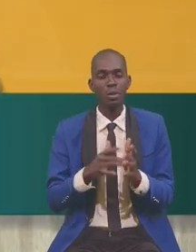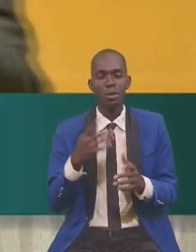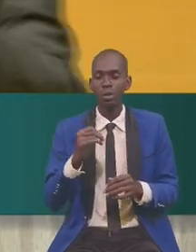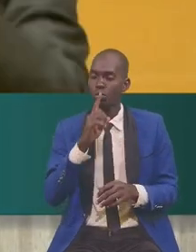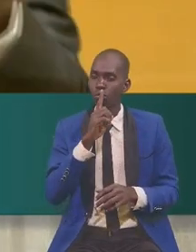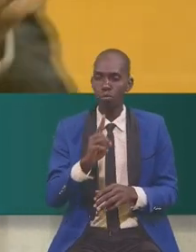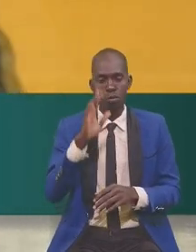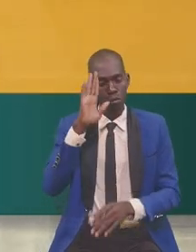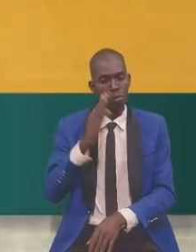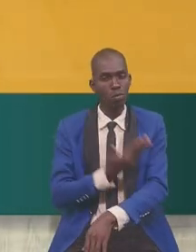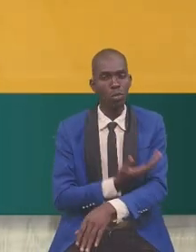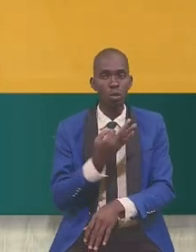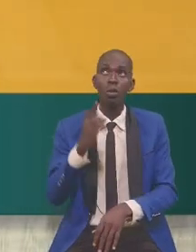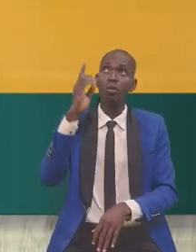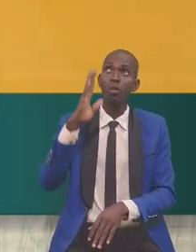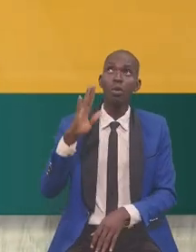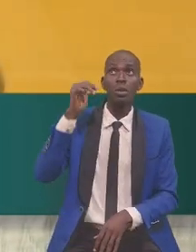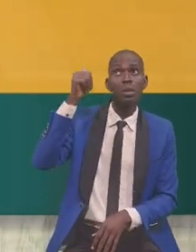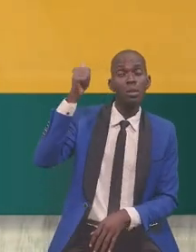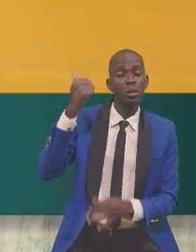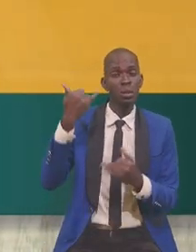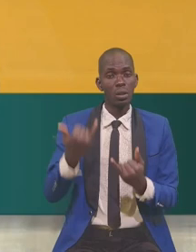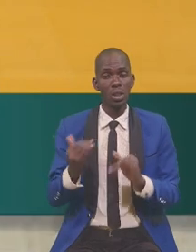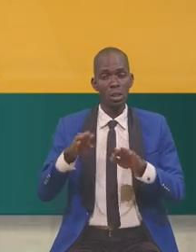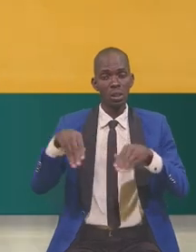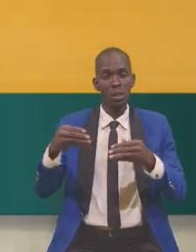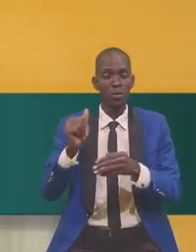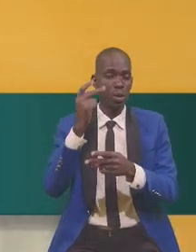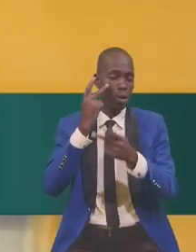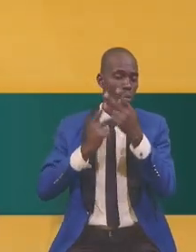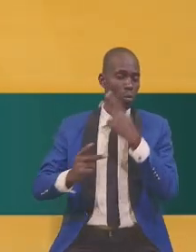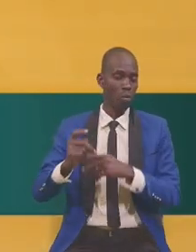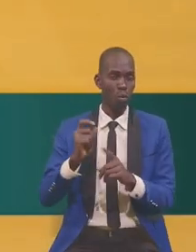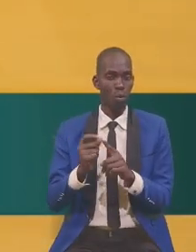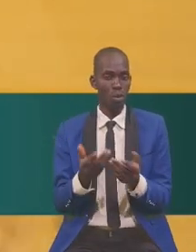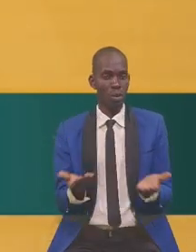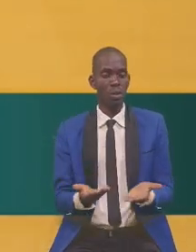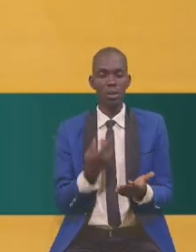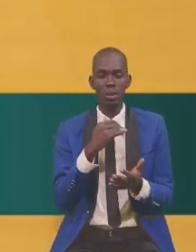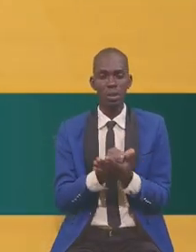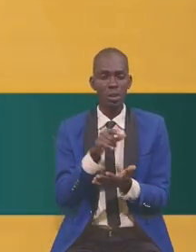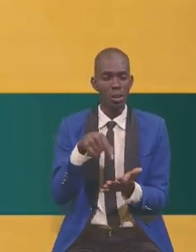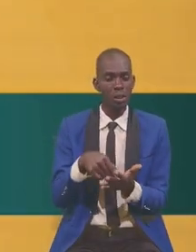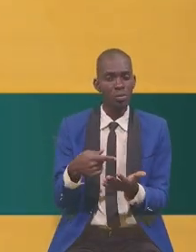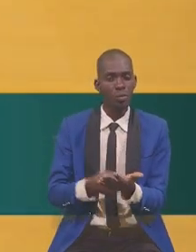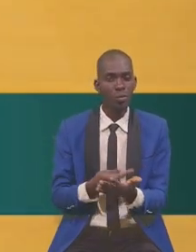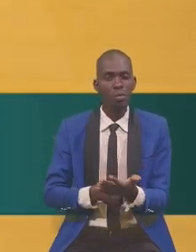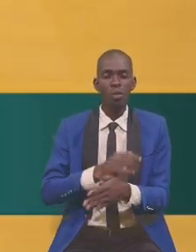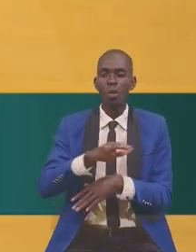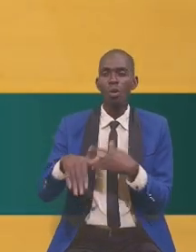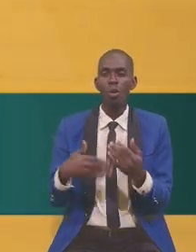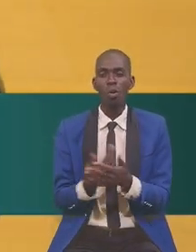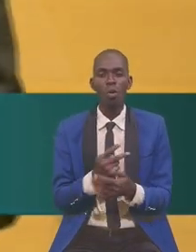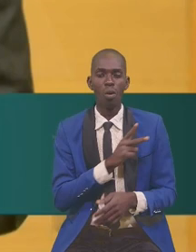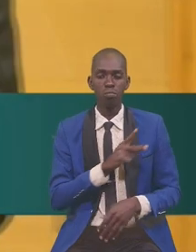of God, he gives us the prophecy here, and he says, this gospel of the kingdom shall